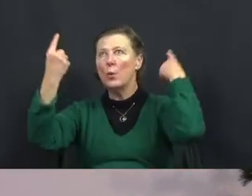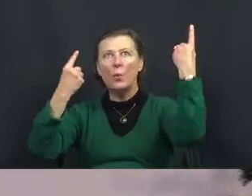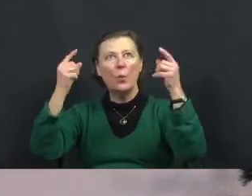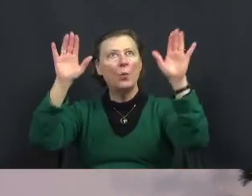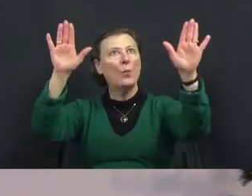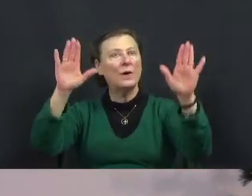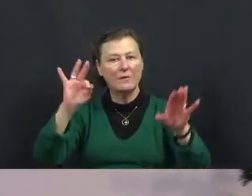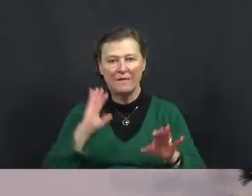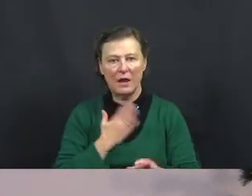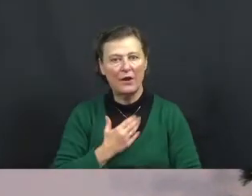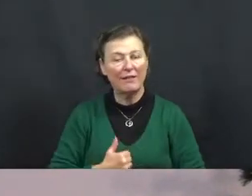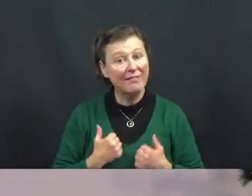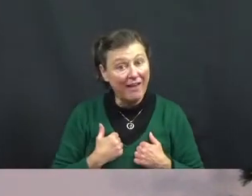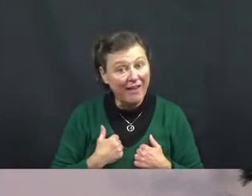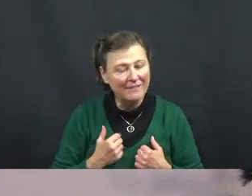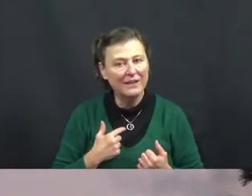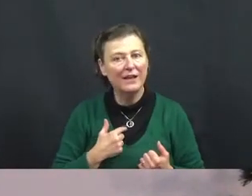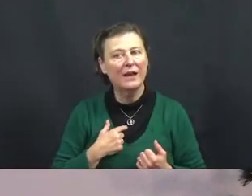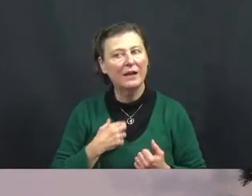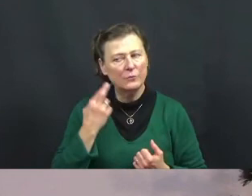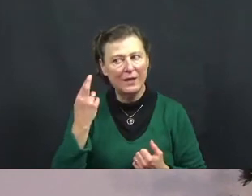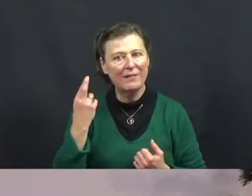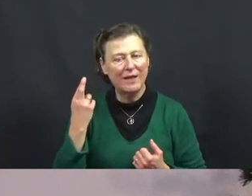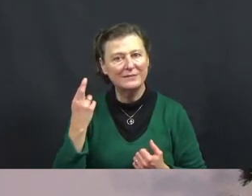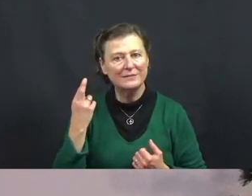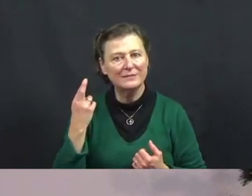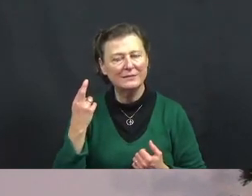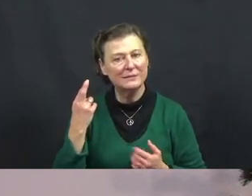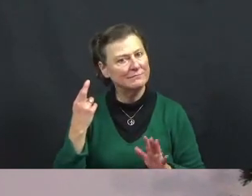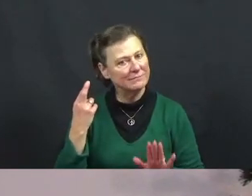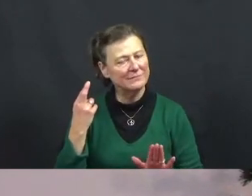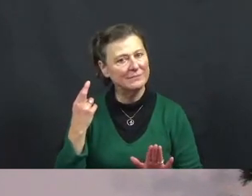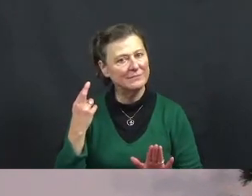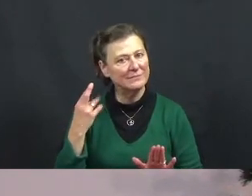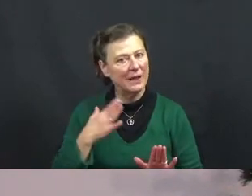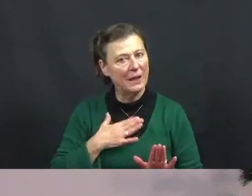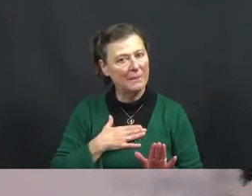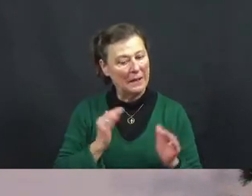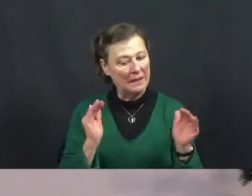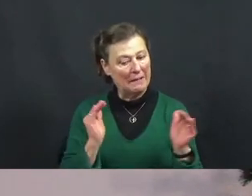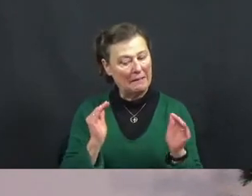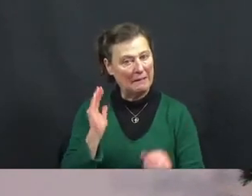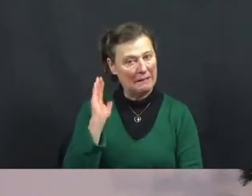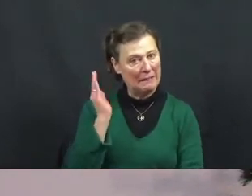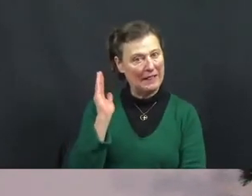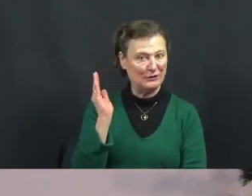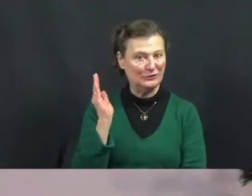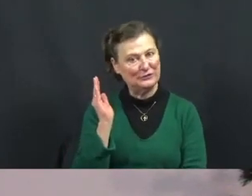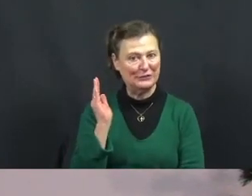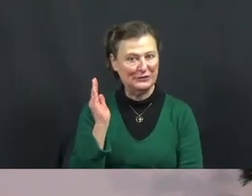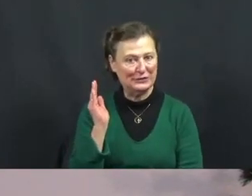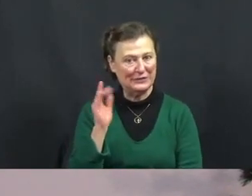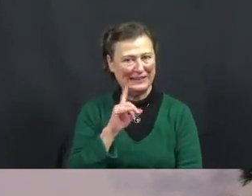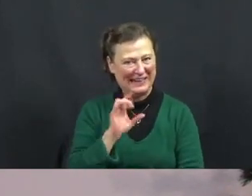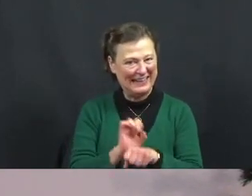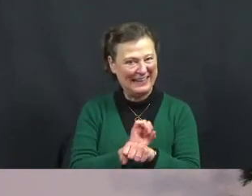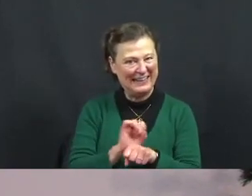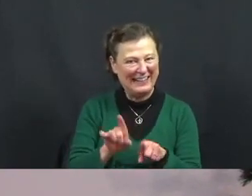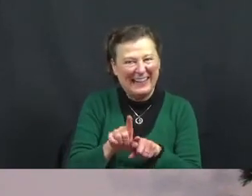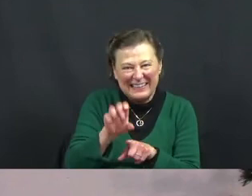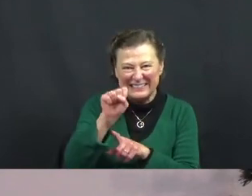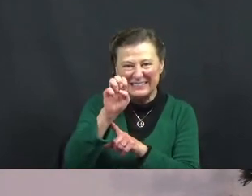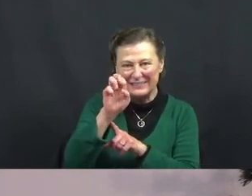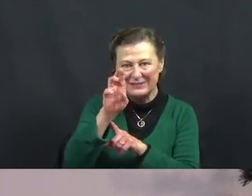lives. And I realized my little lecture was actually kind of like a